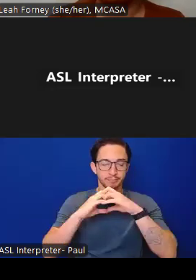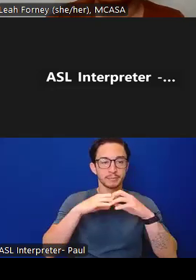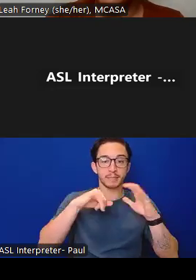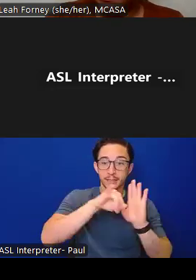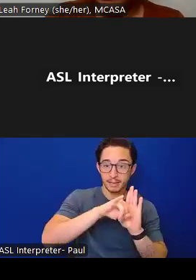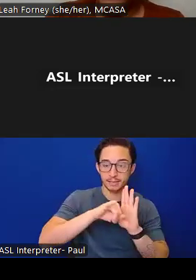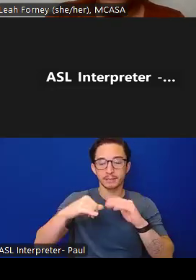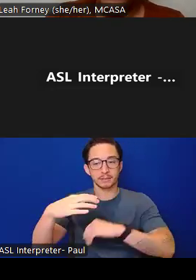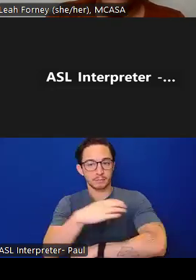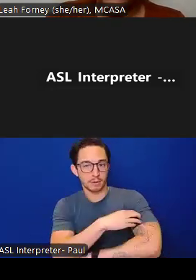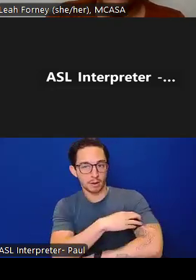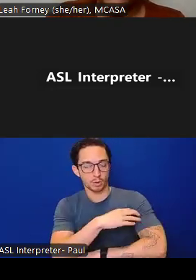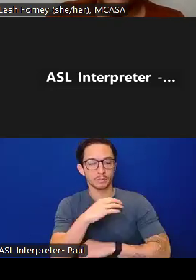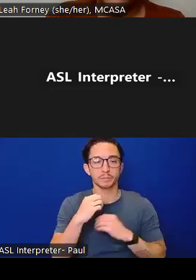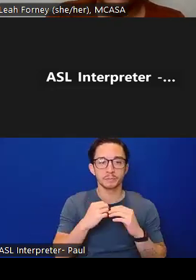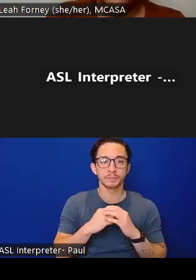power.